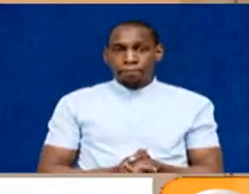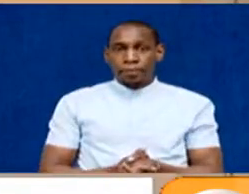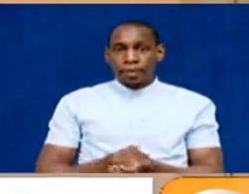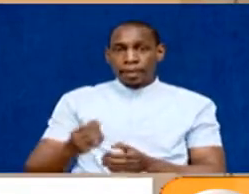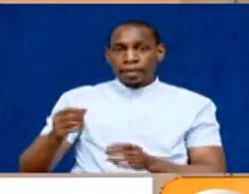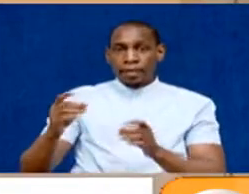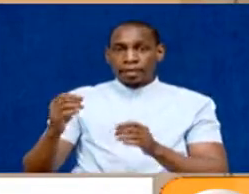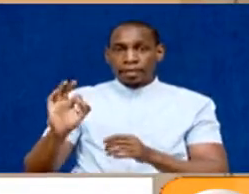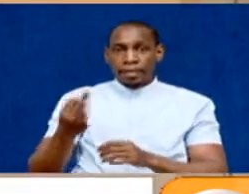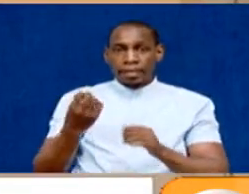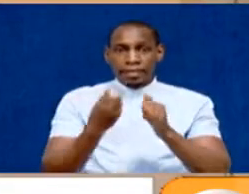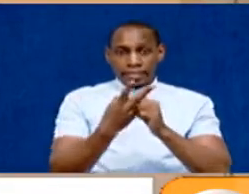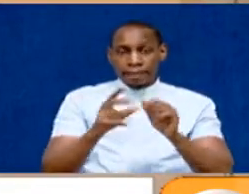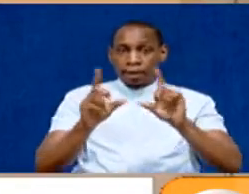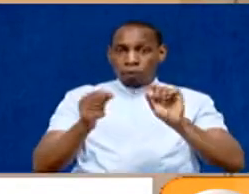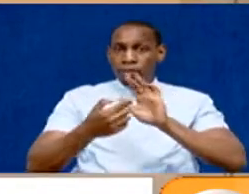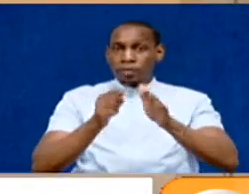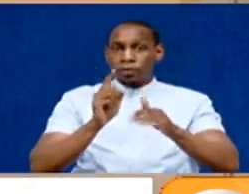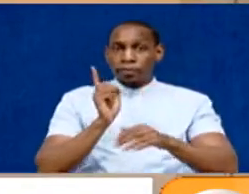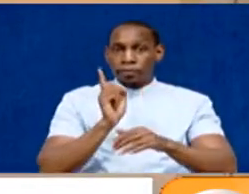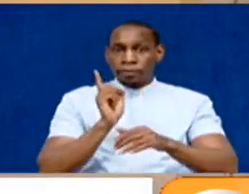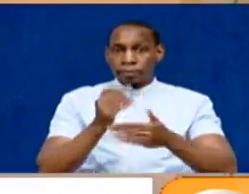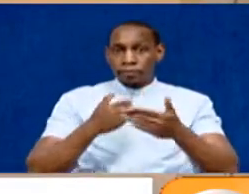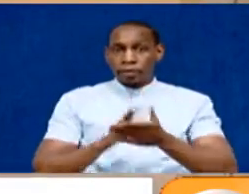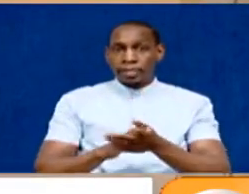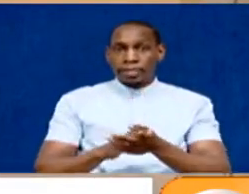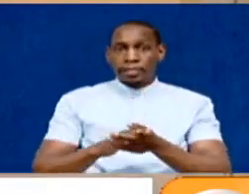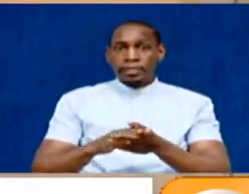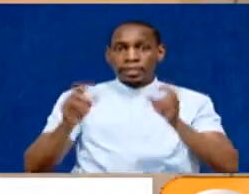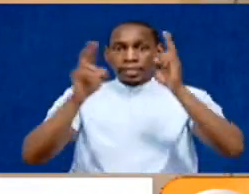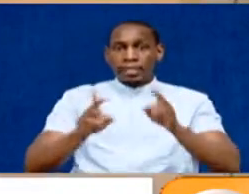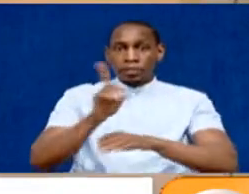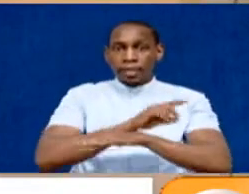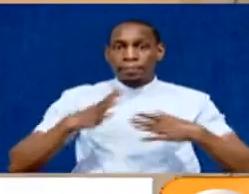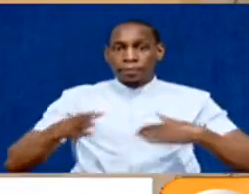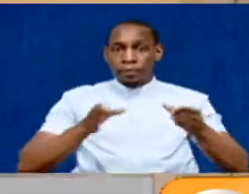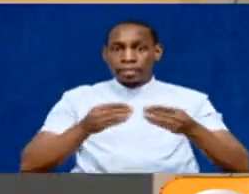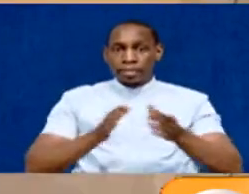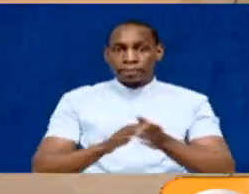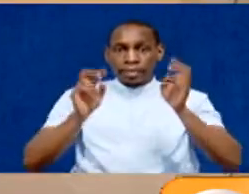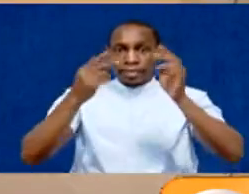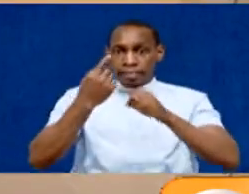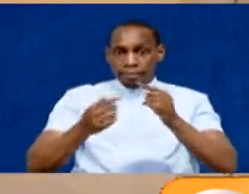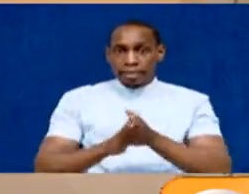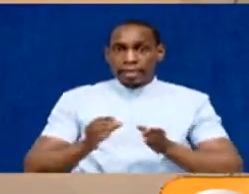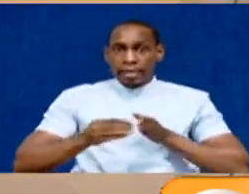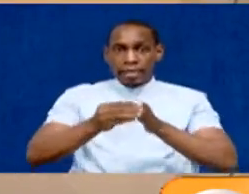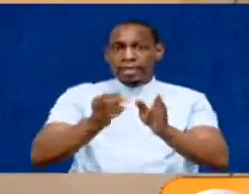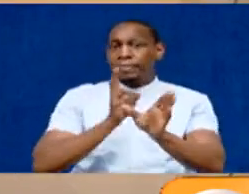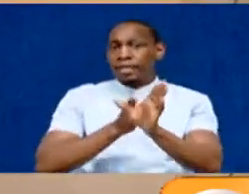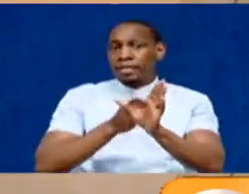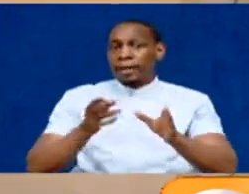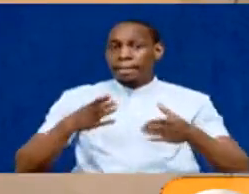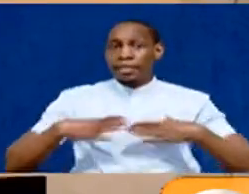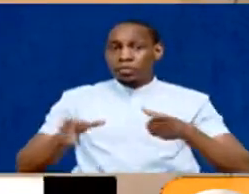that December 3rd, as we've just mentioned, is the International Day for Persons with Disabilities. And this year's theme is Leadership and